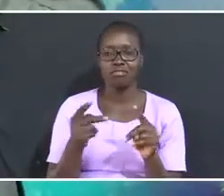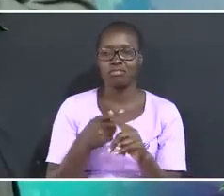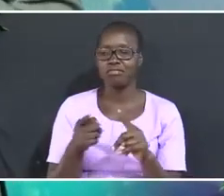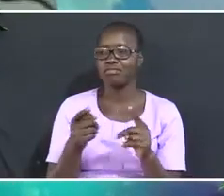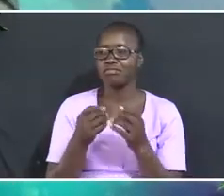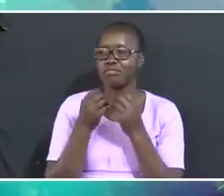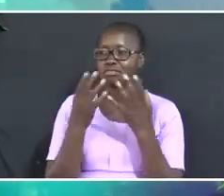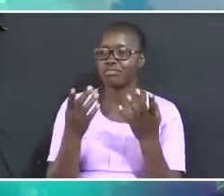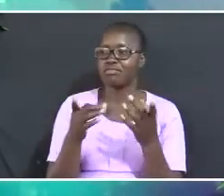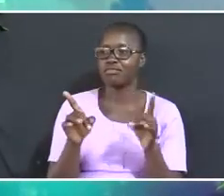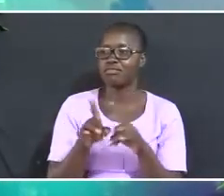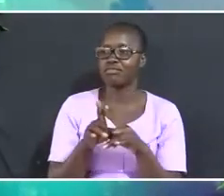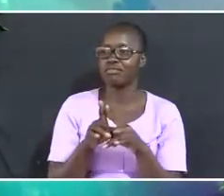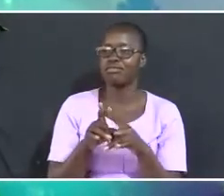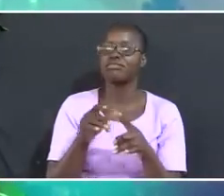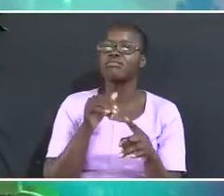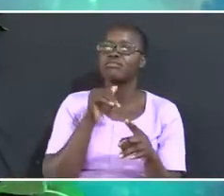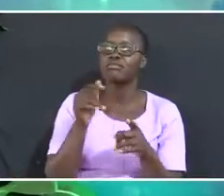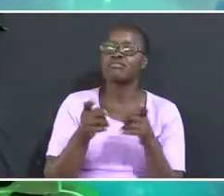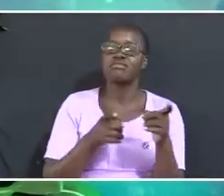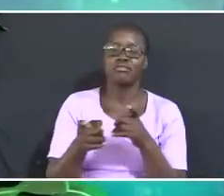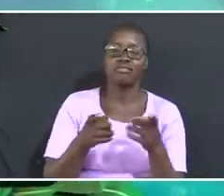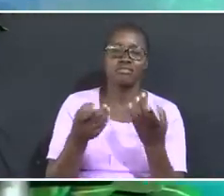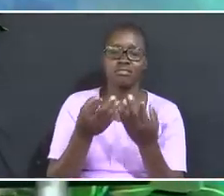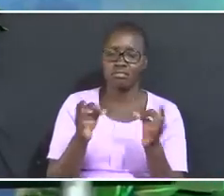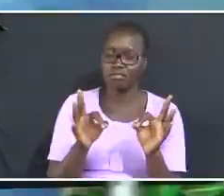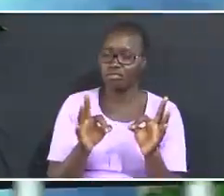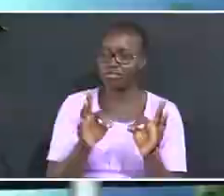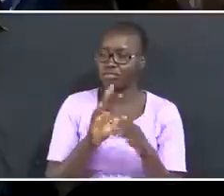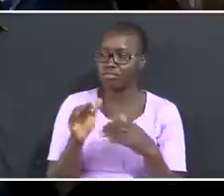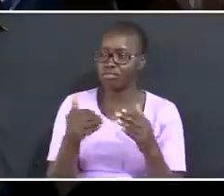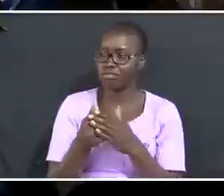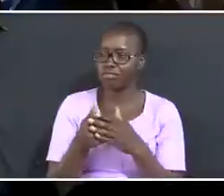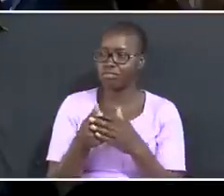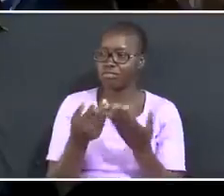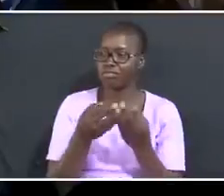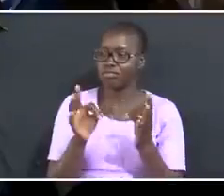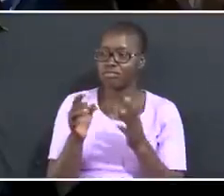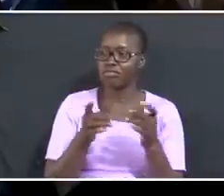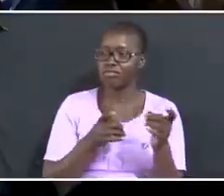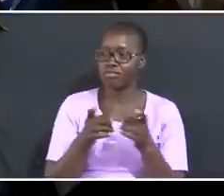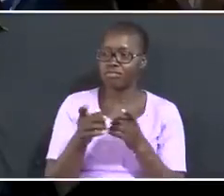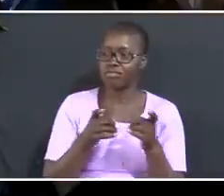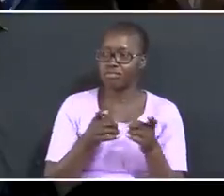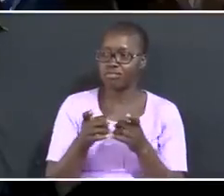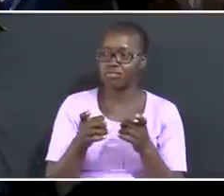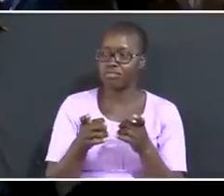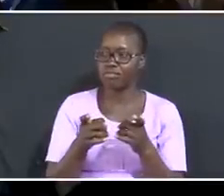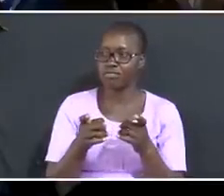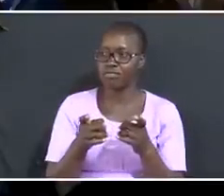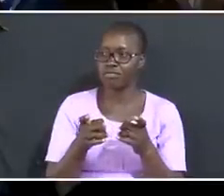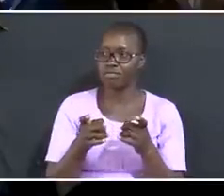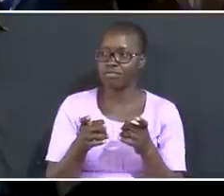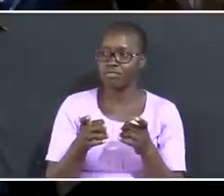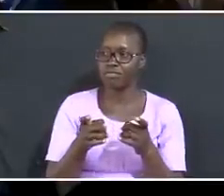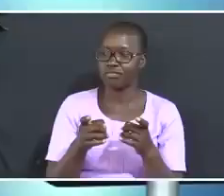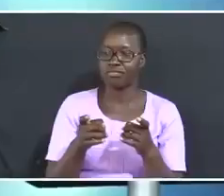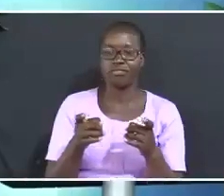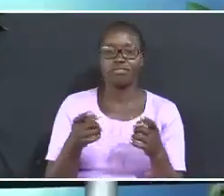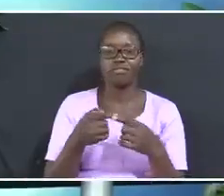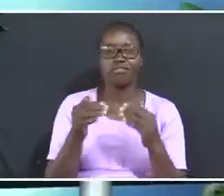nothing like unbounded freedom. All freedoms are regulated. They are